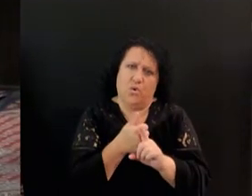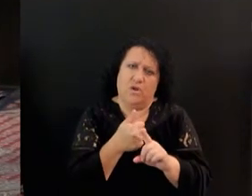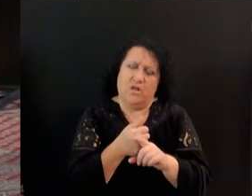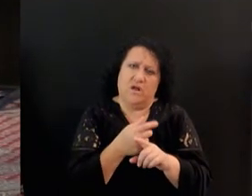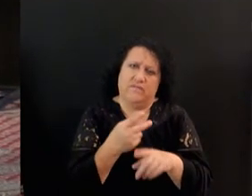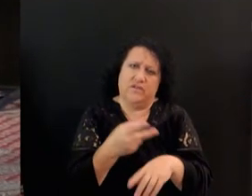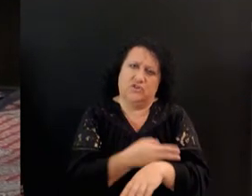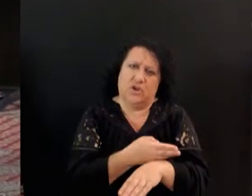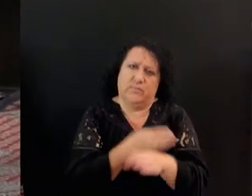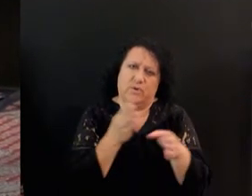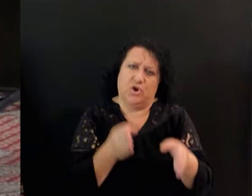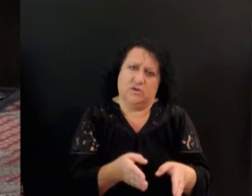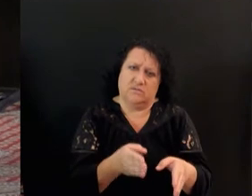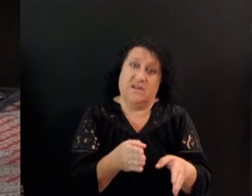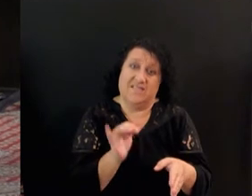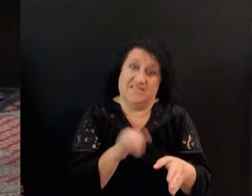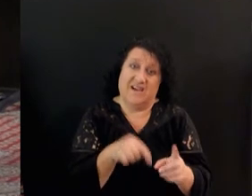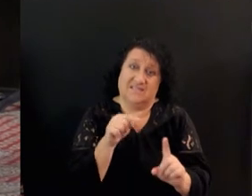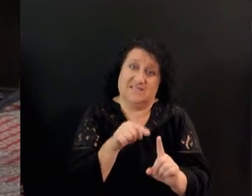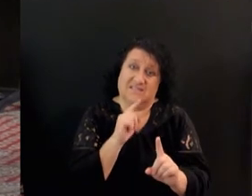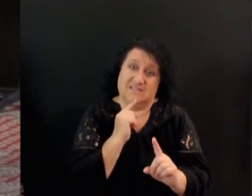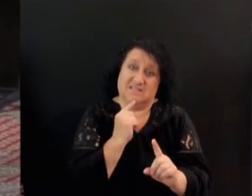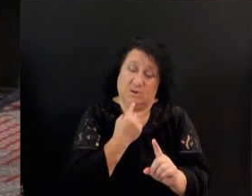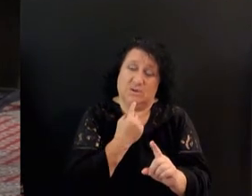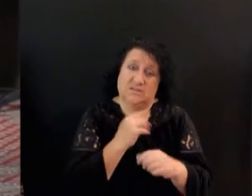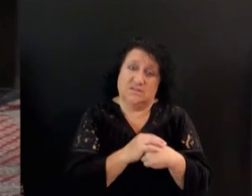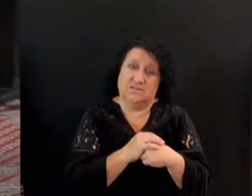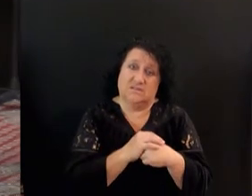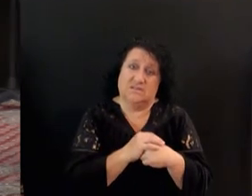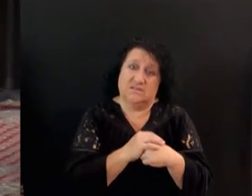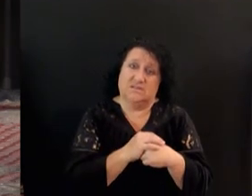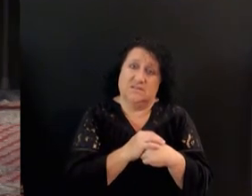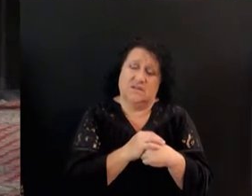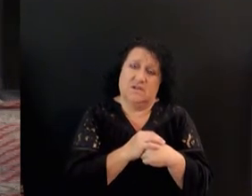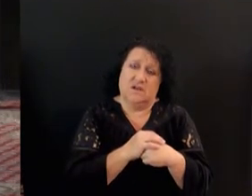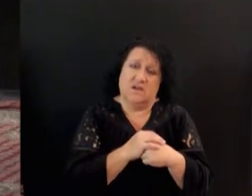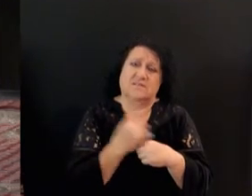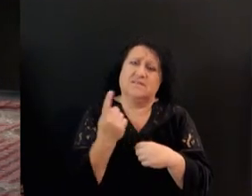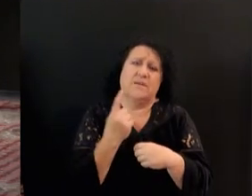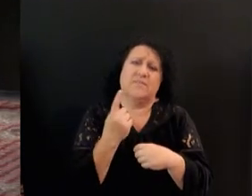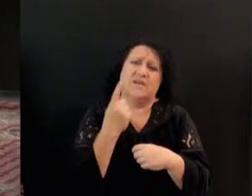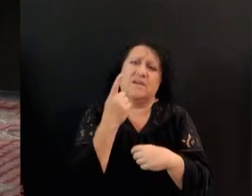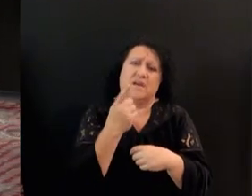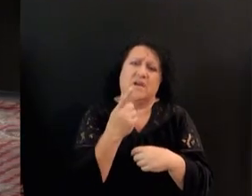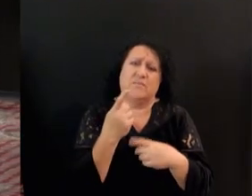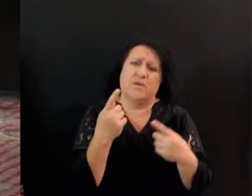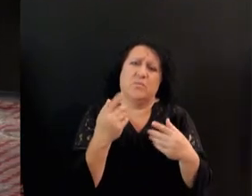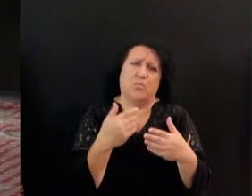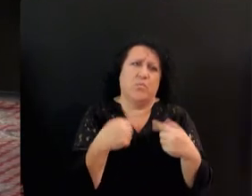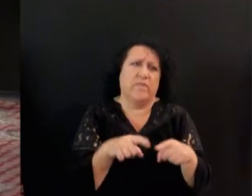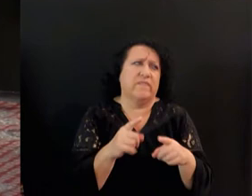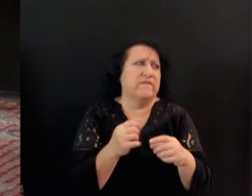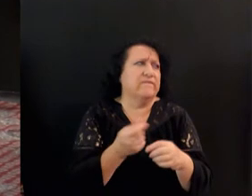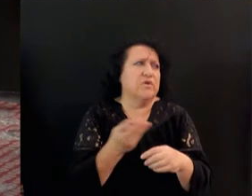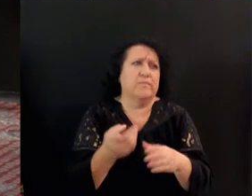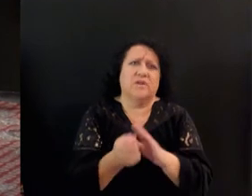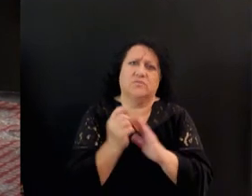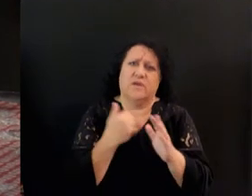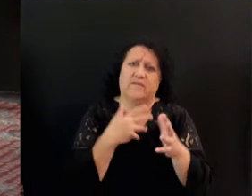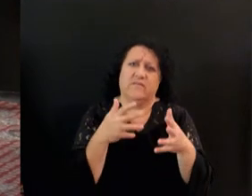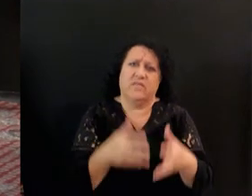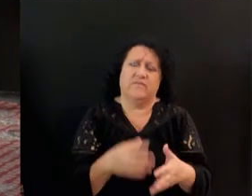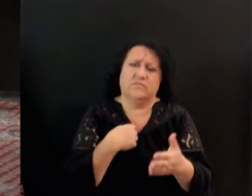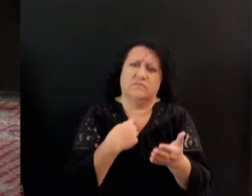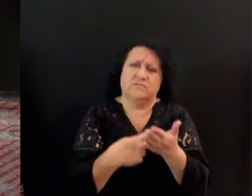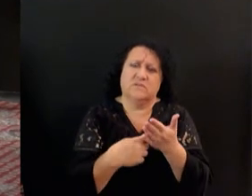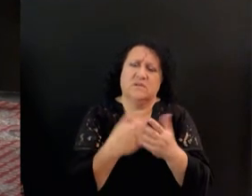want to make sure that you understand how this is something that has been fulfilled in Jesus and continues in and through him